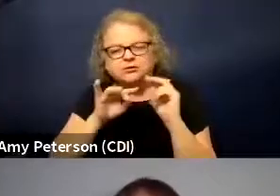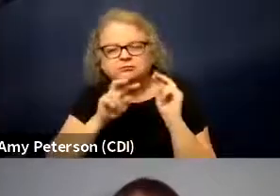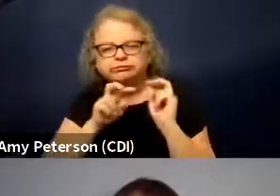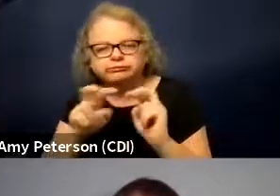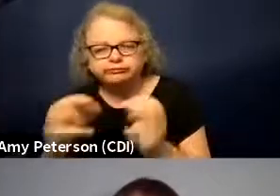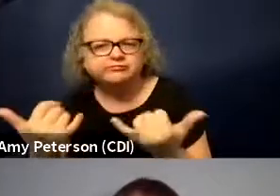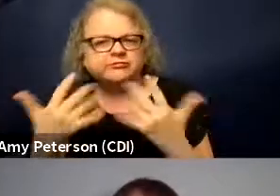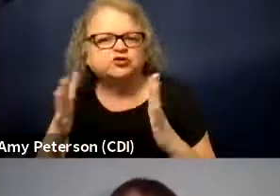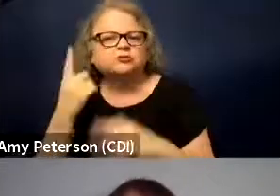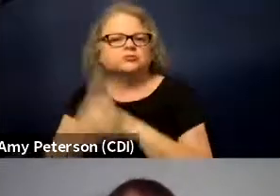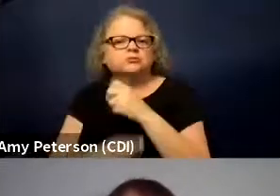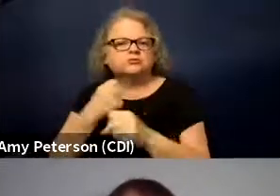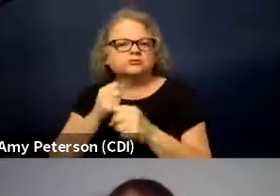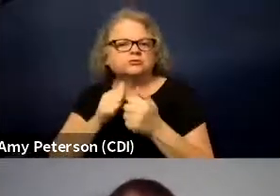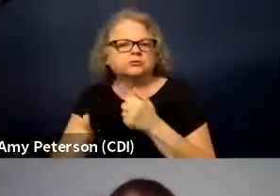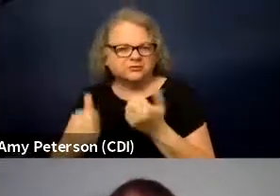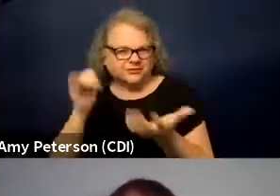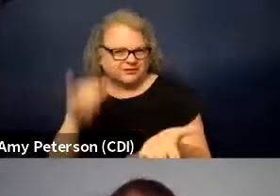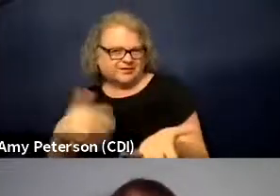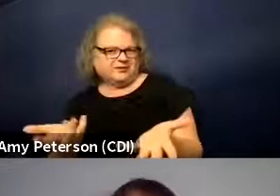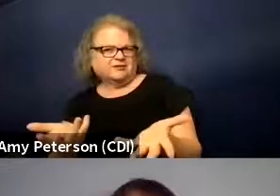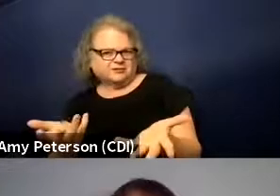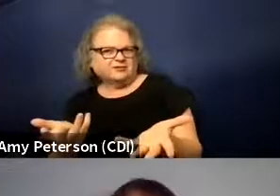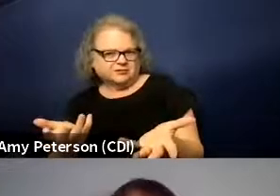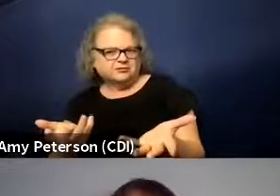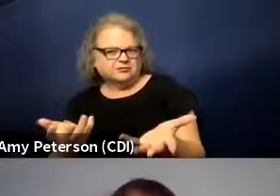since December under the EUA.